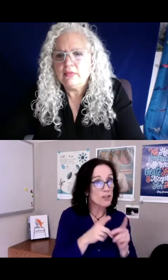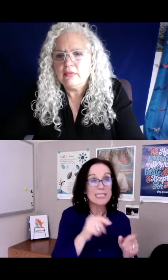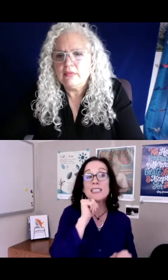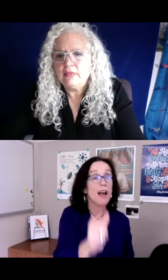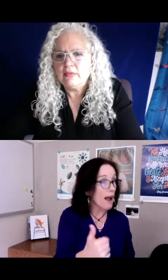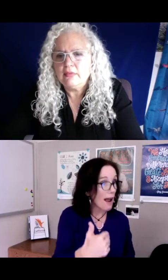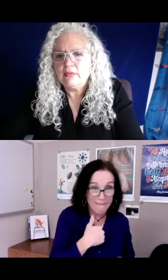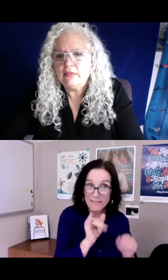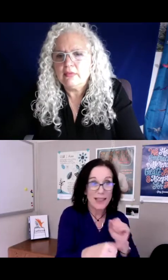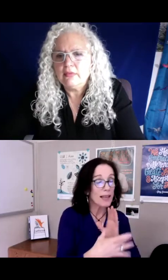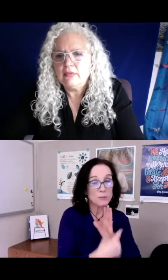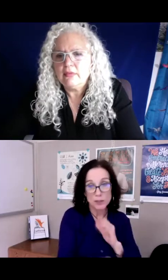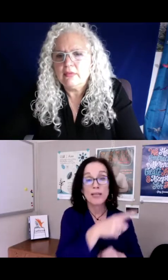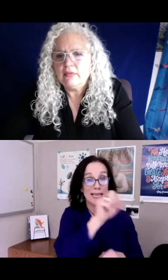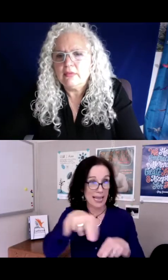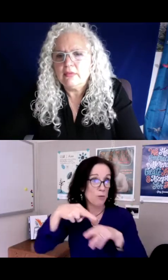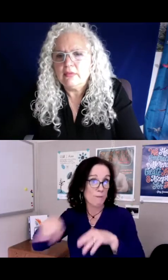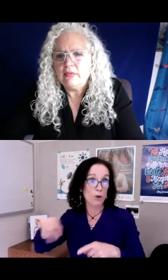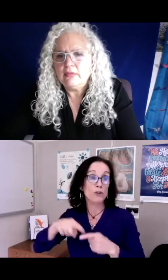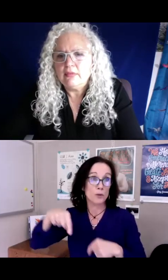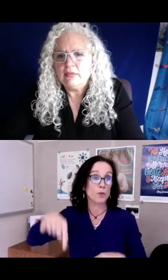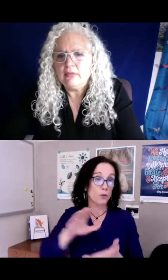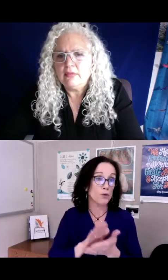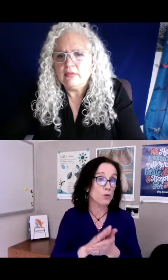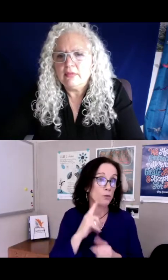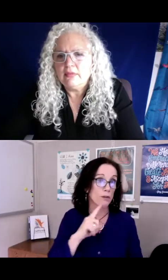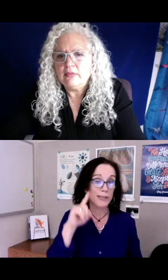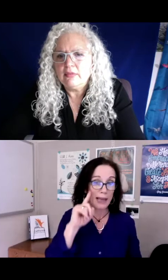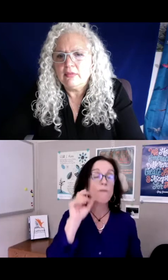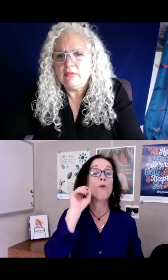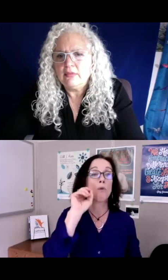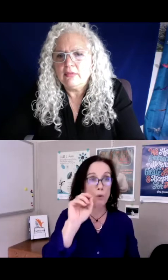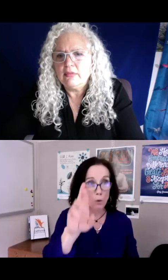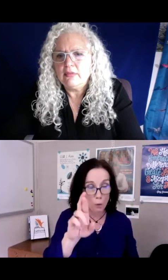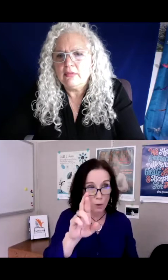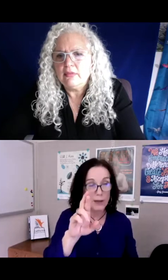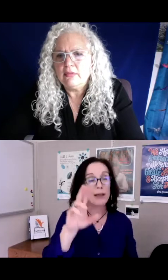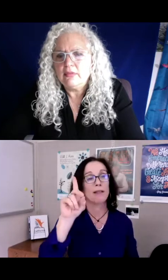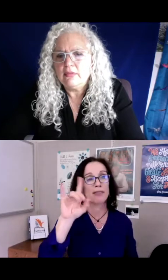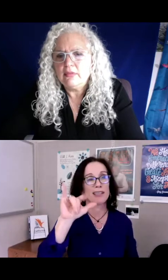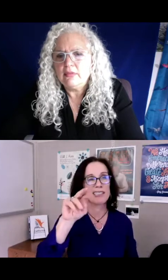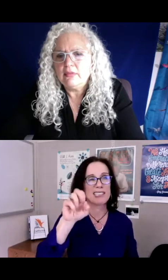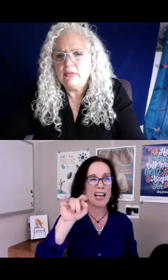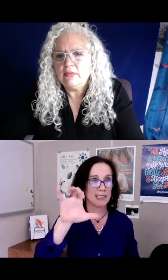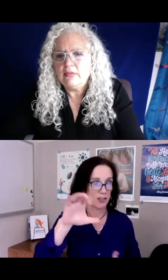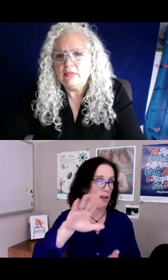And if the school district does not have that person, they need to refer them to the School for the Deaf